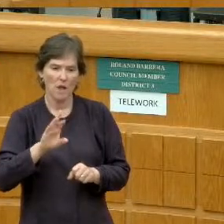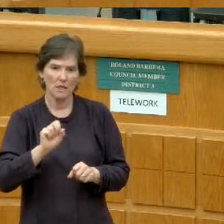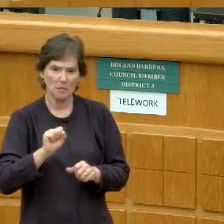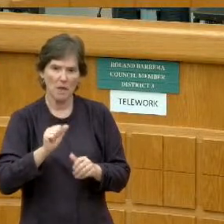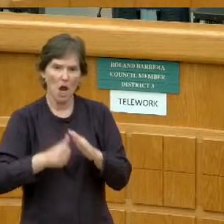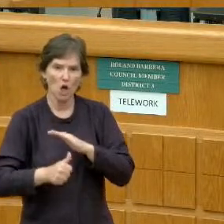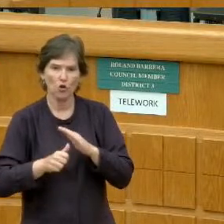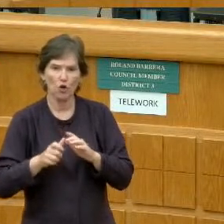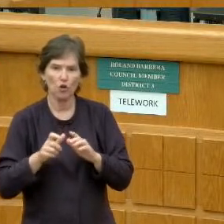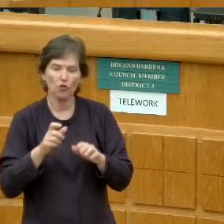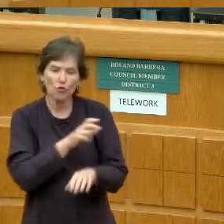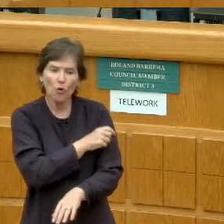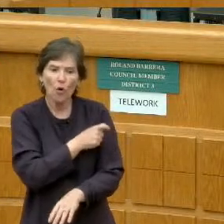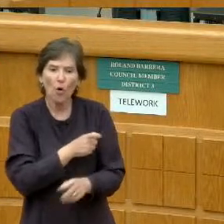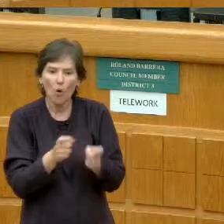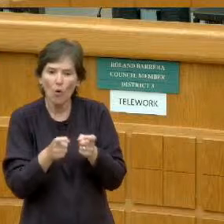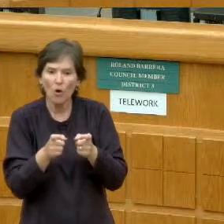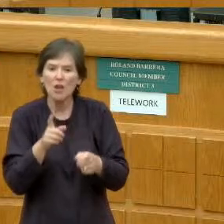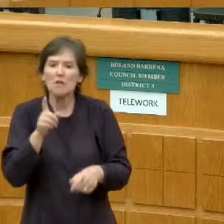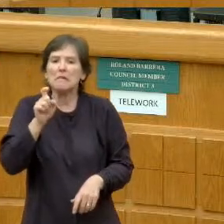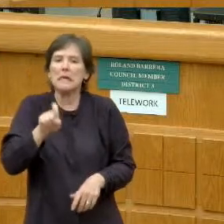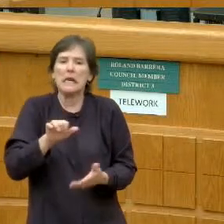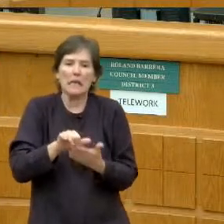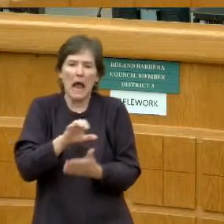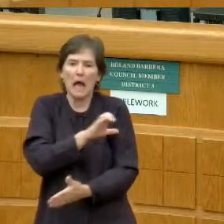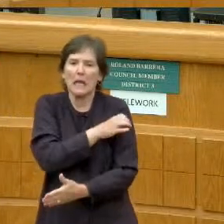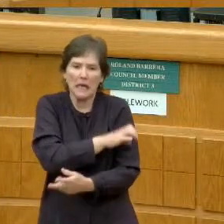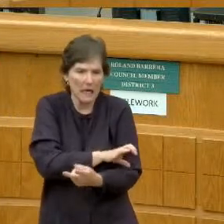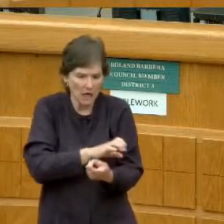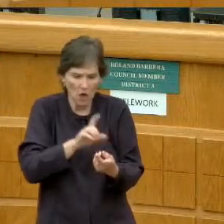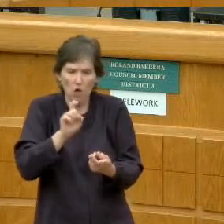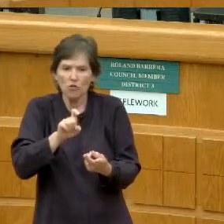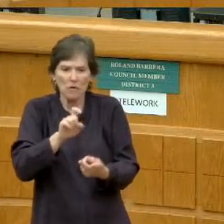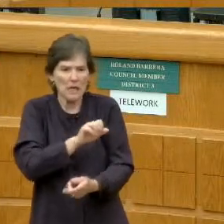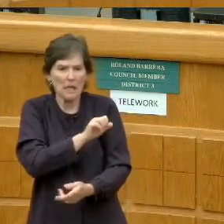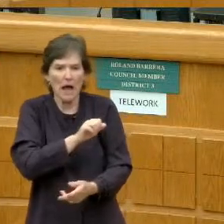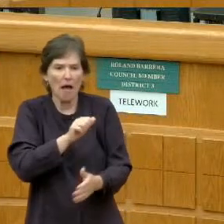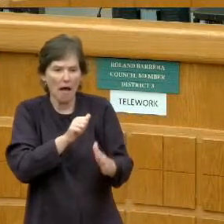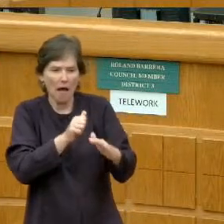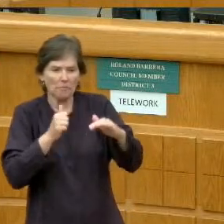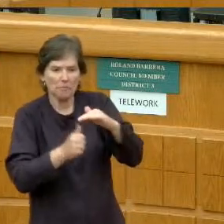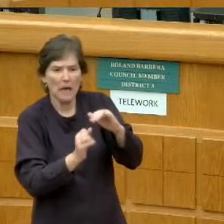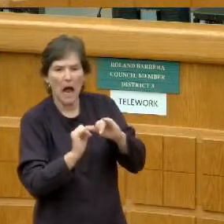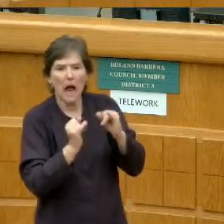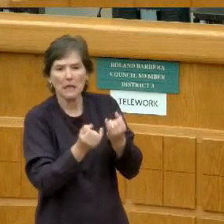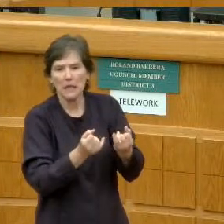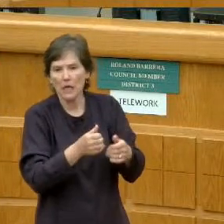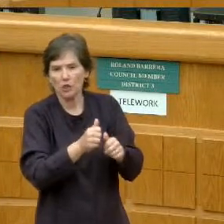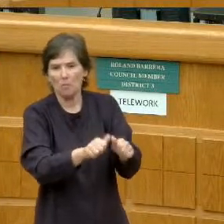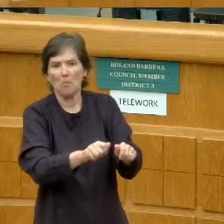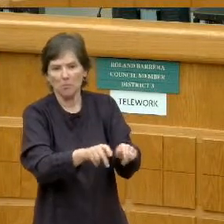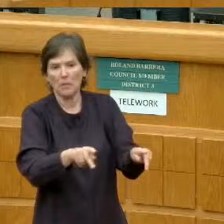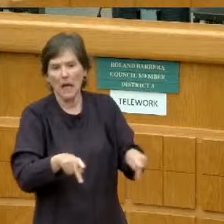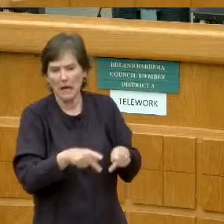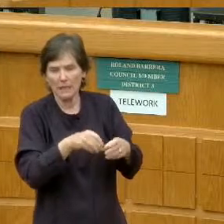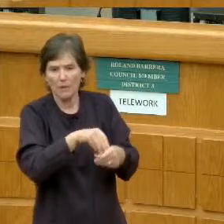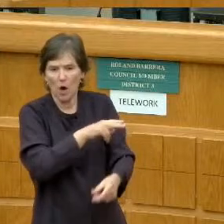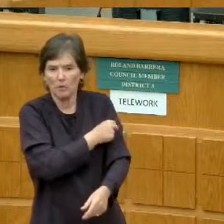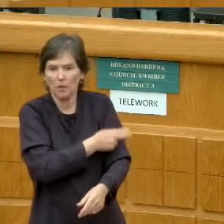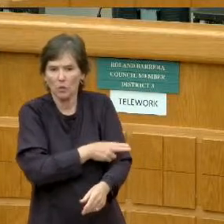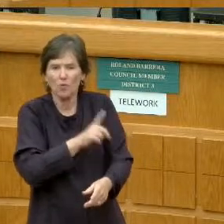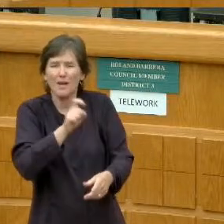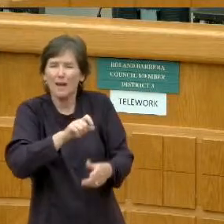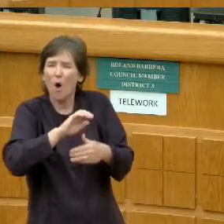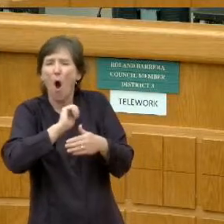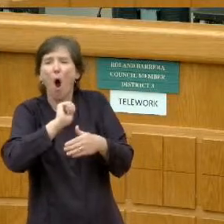this virus, you need things like an isolation unit, a COVID clinic, surge capacities, alternate care